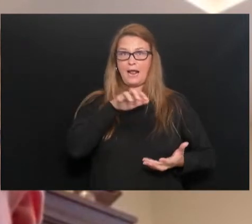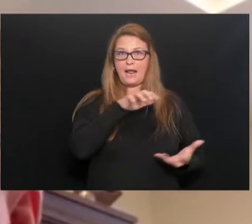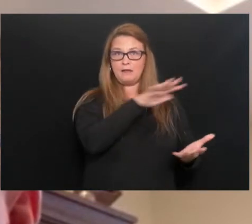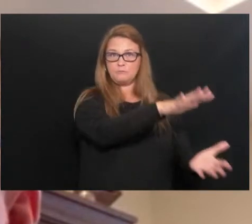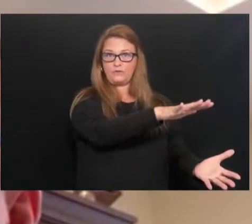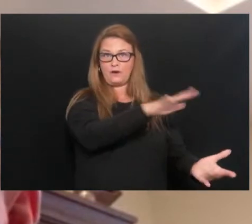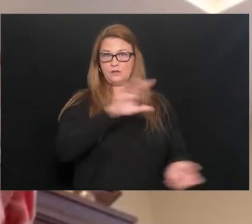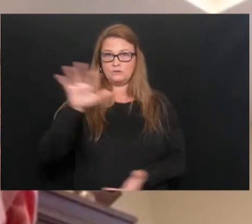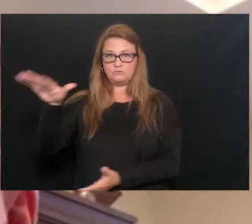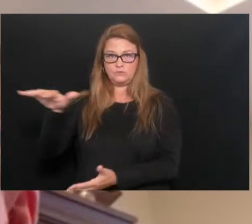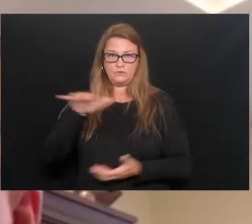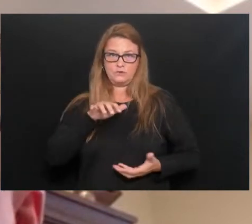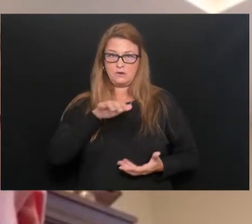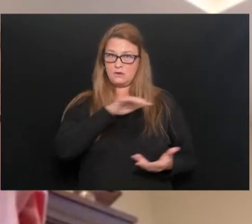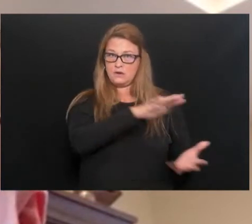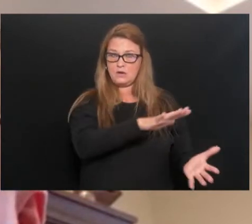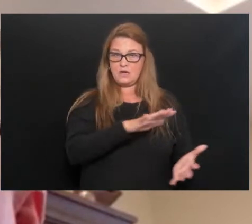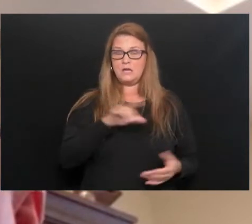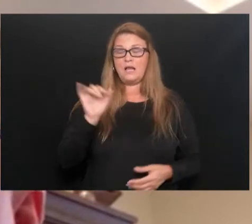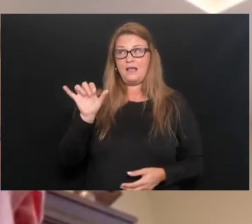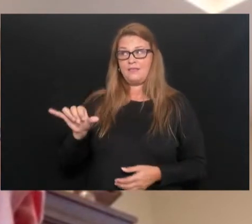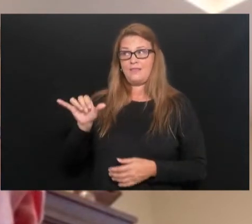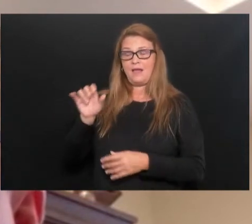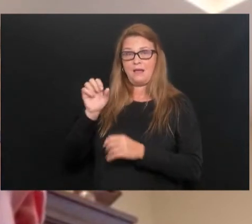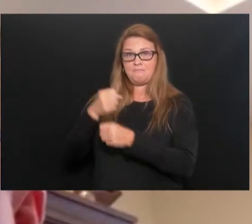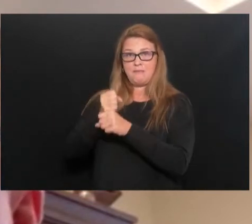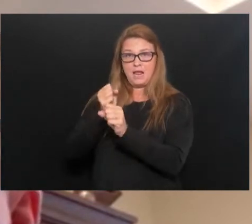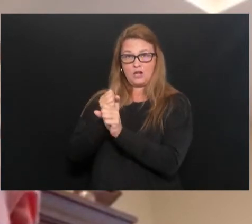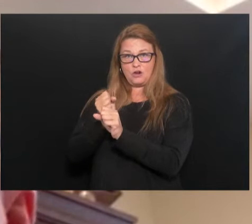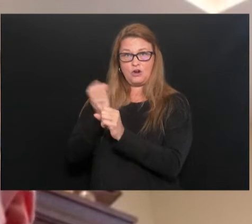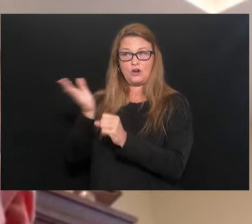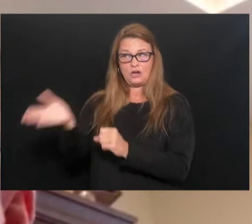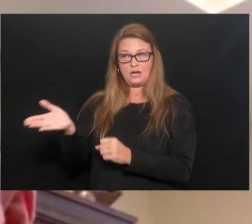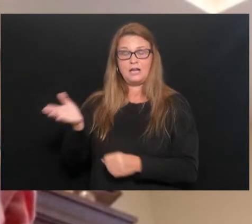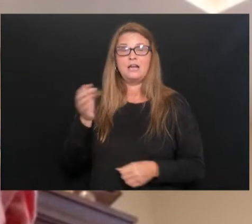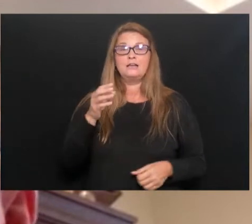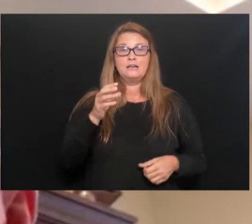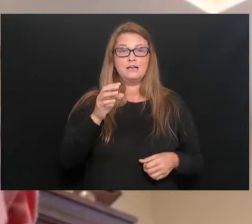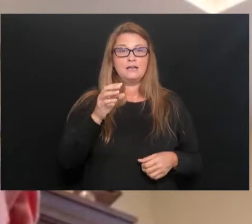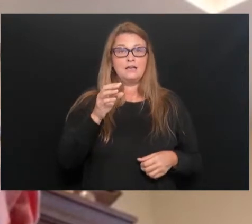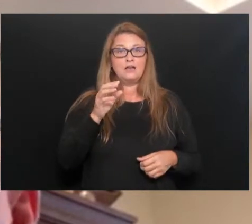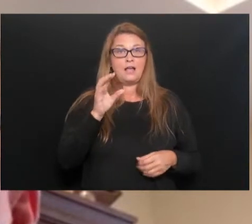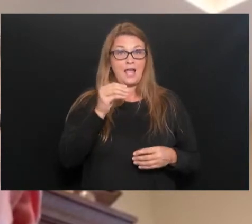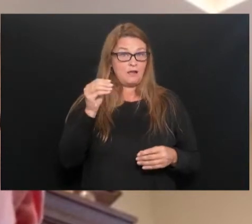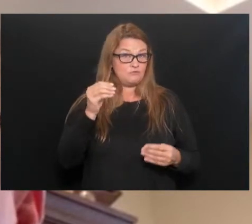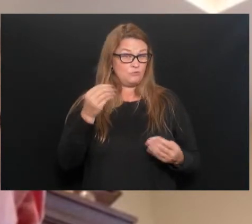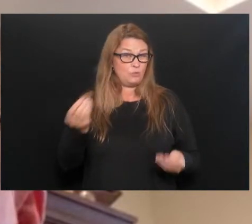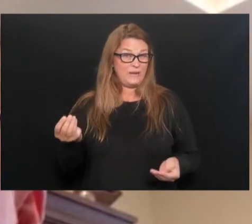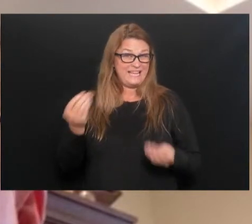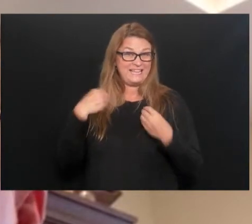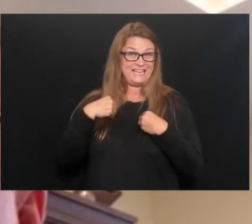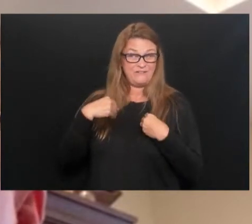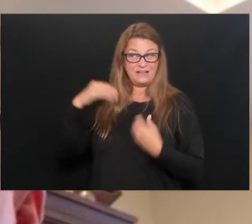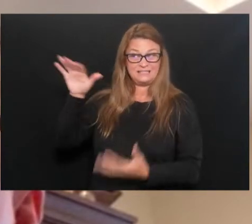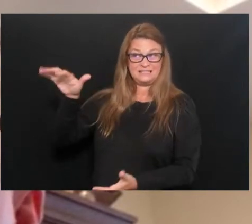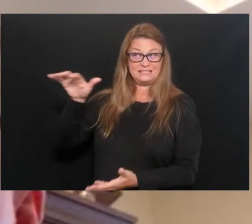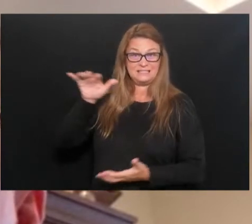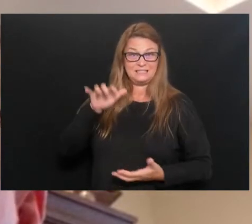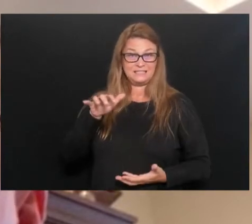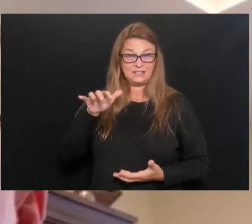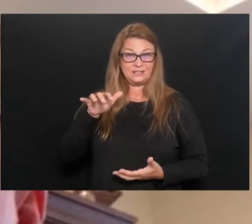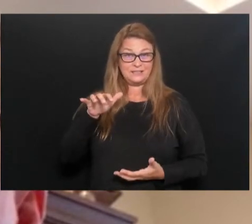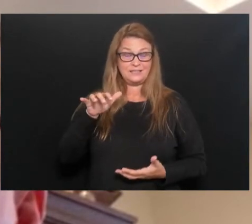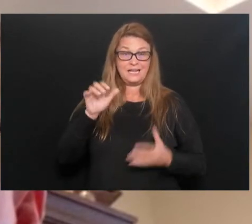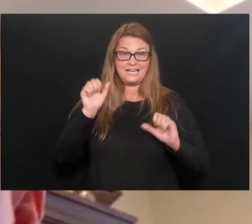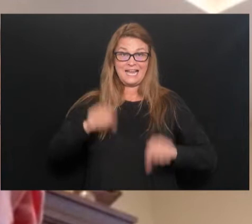the Regeneron produced by AmerisourceBergen. And we get as many of those doses as we